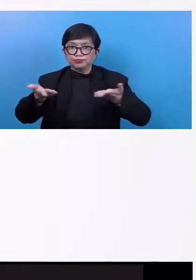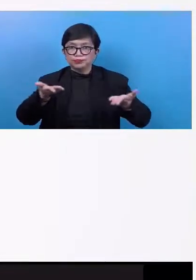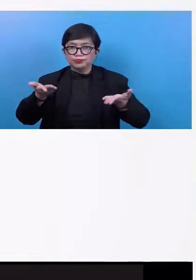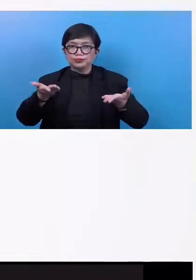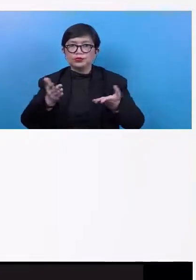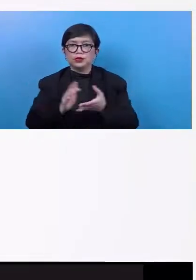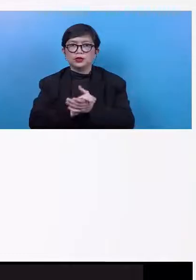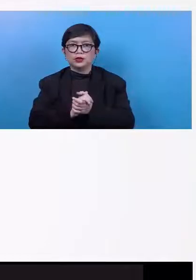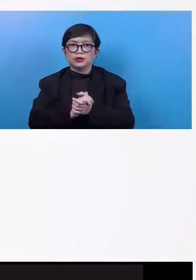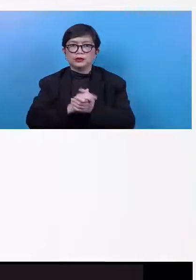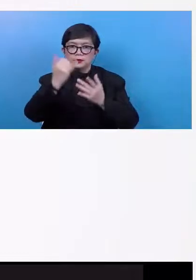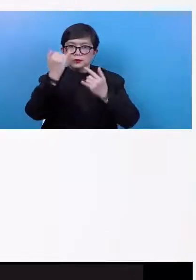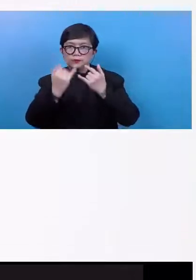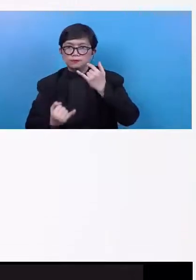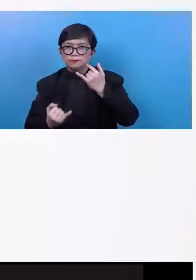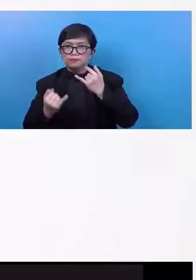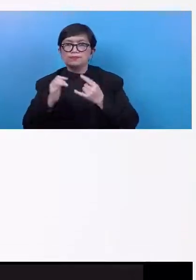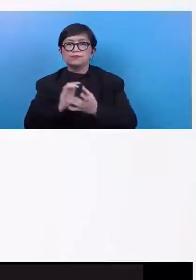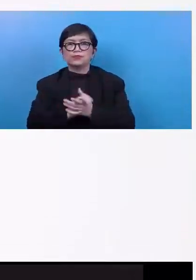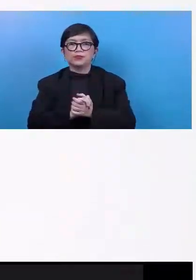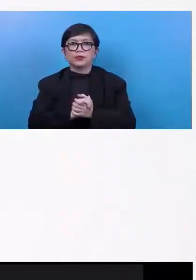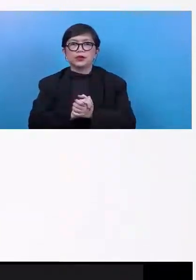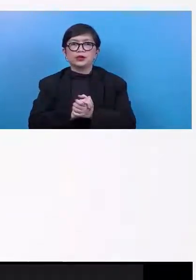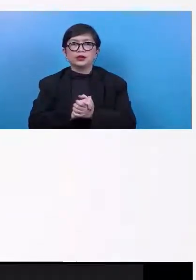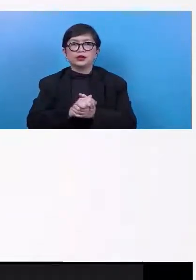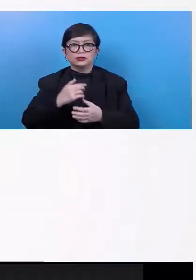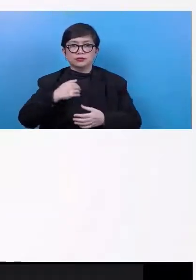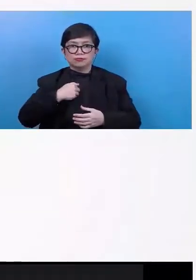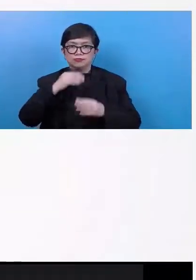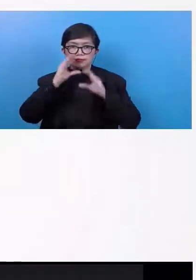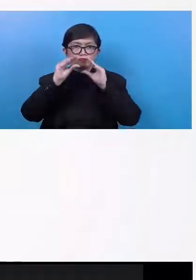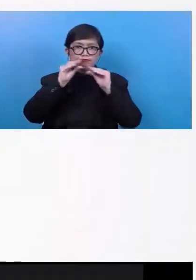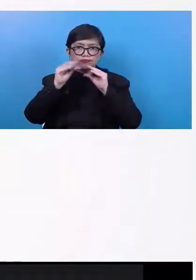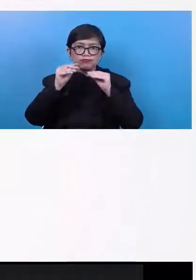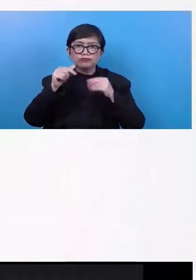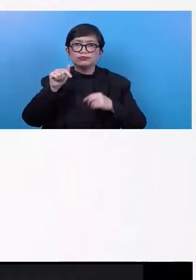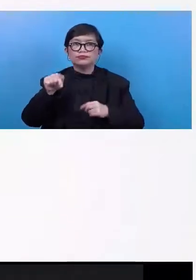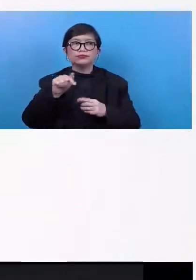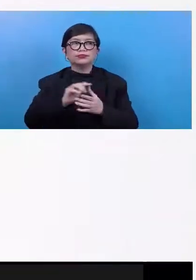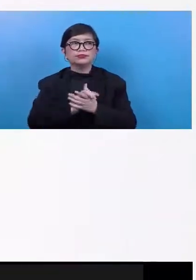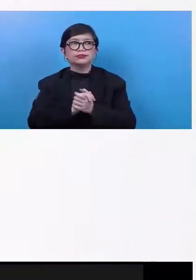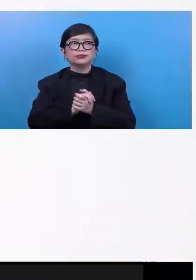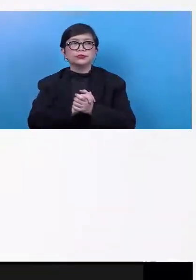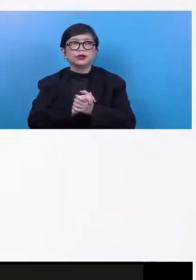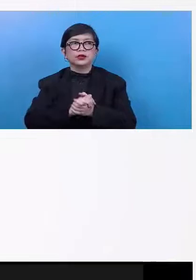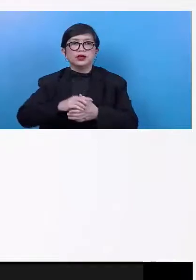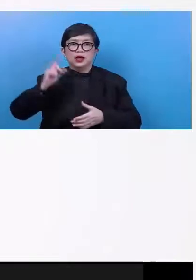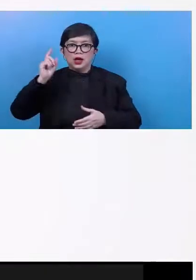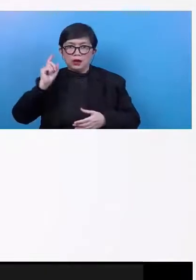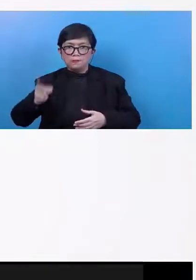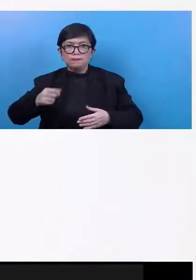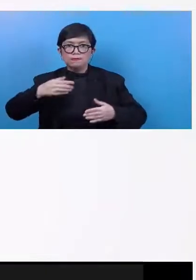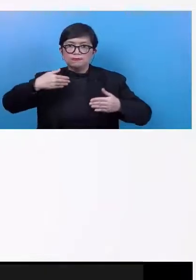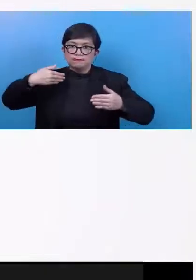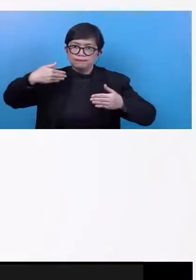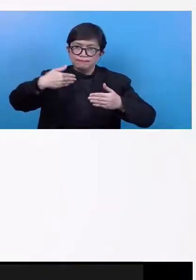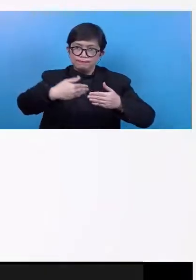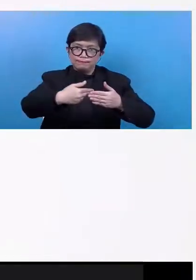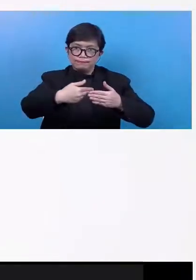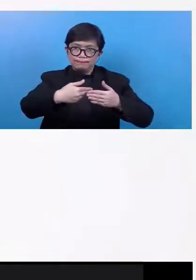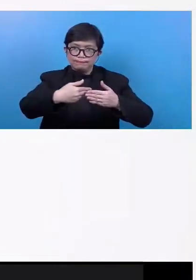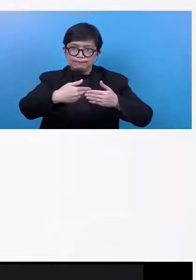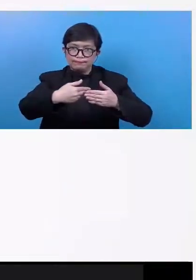not the least, that when we are talking of this, we need to have a coherent approach, and that should be linked to Sustainable Development Goal 9. So we need to actually